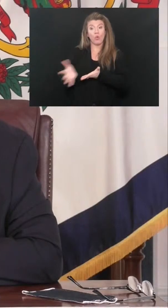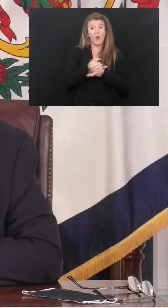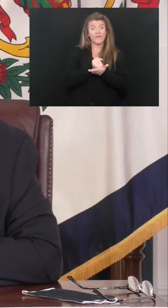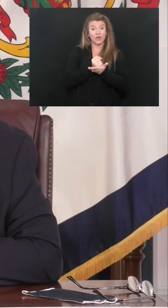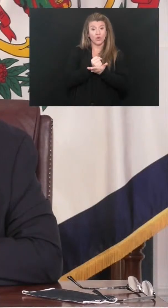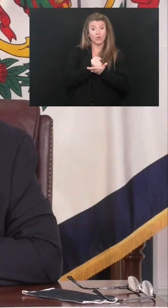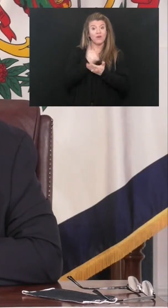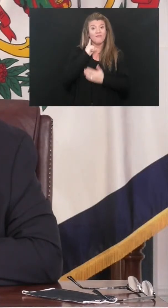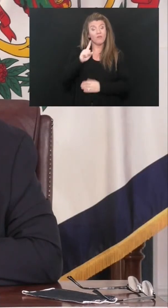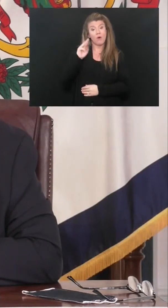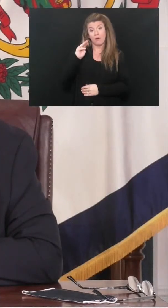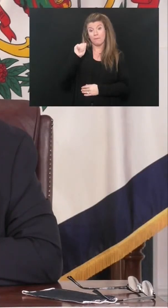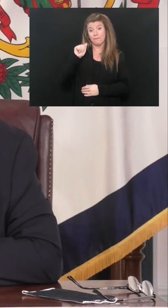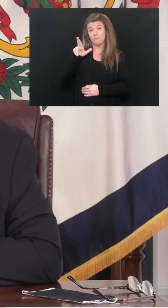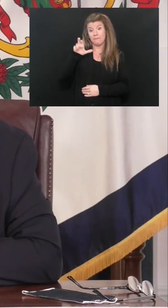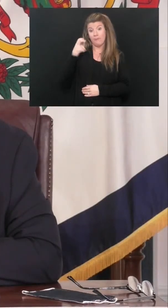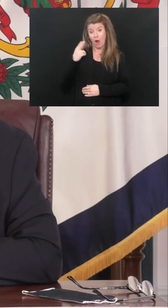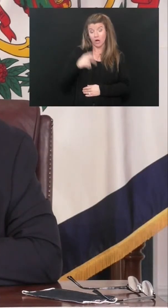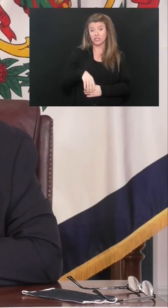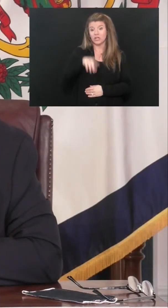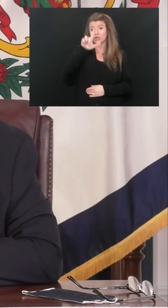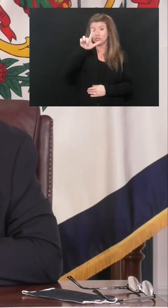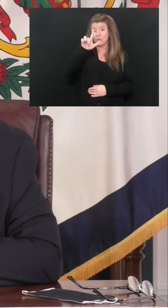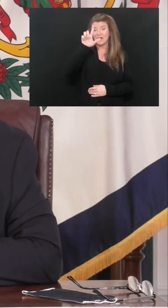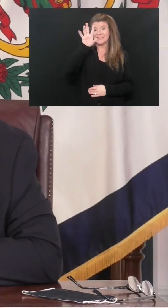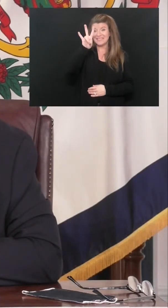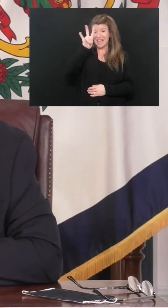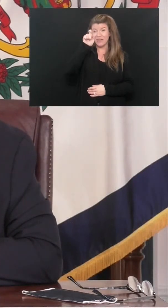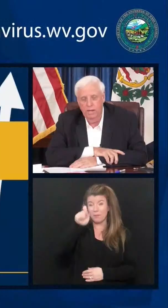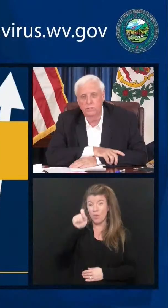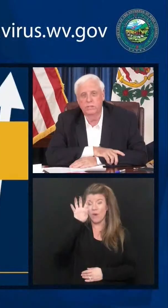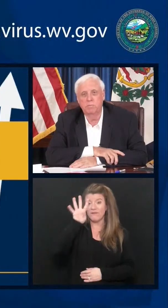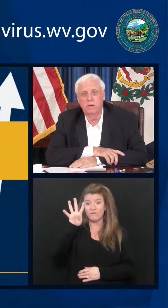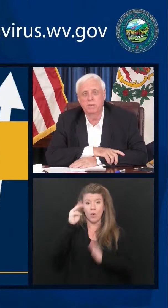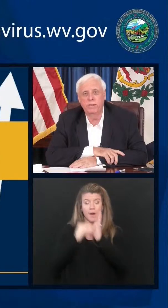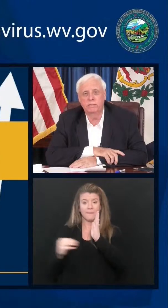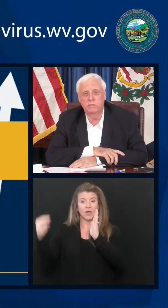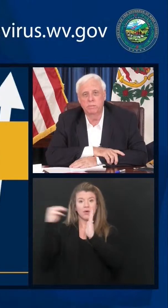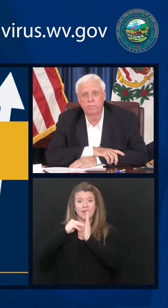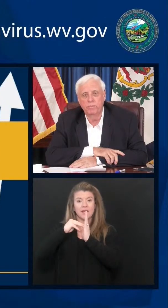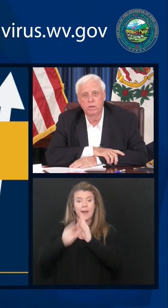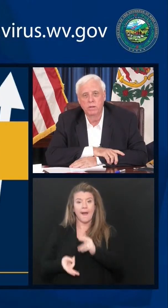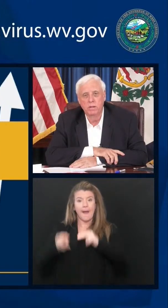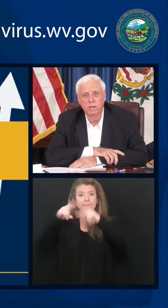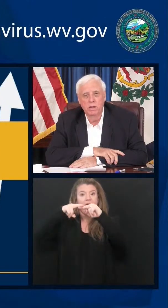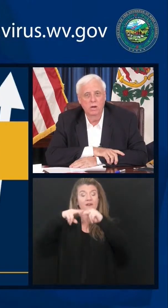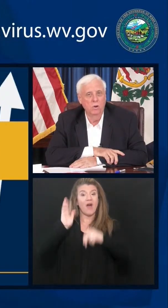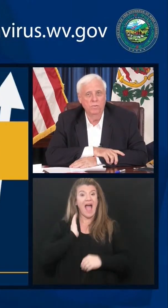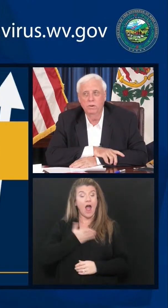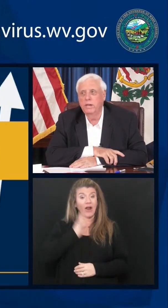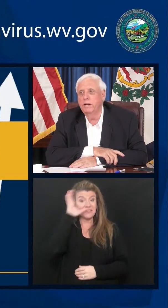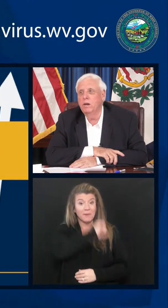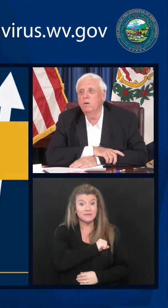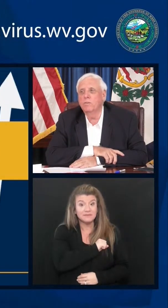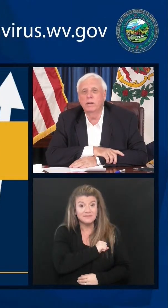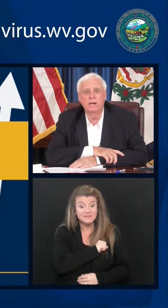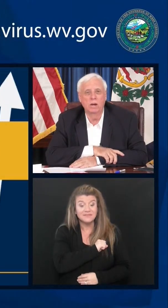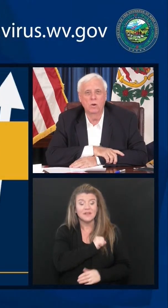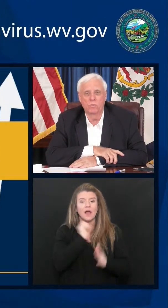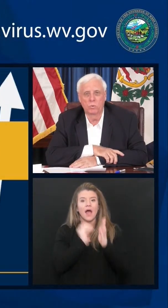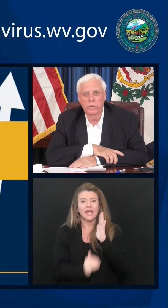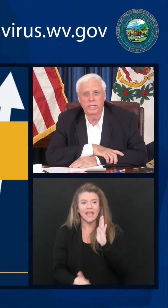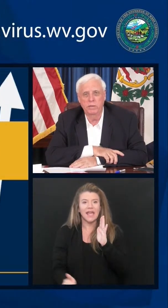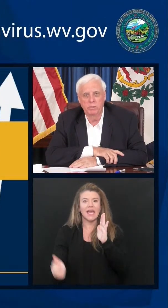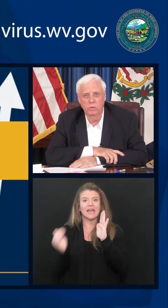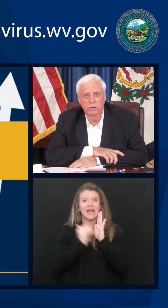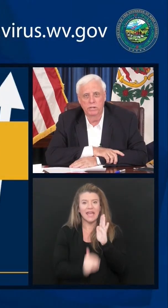of March came in $27.4 million above estimate. Over and over and